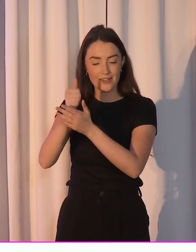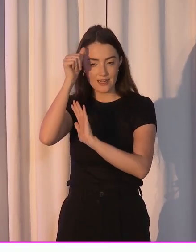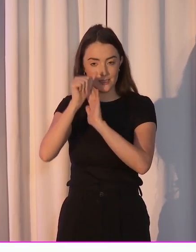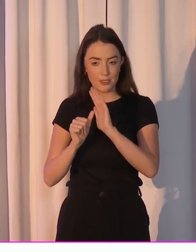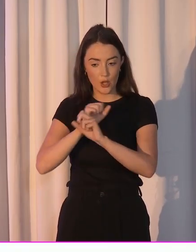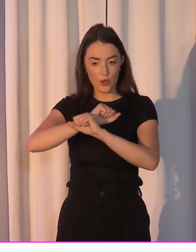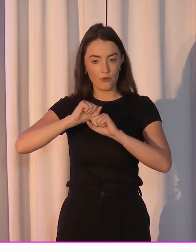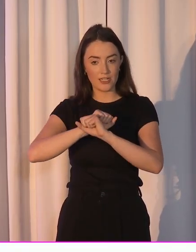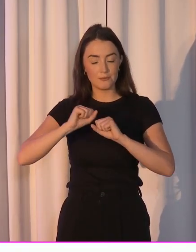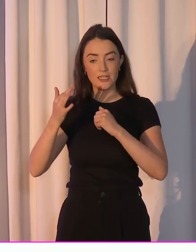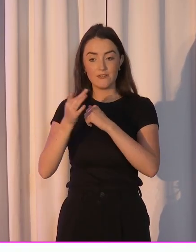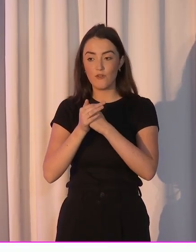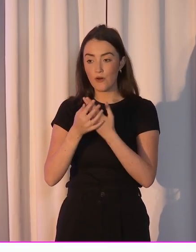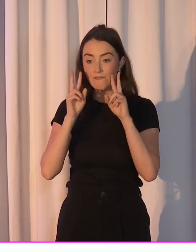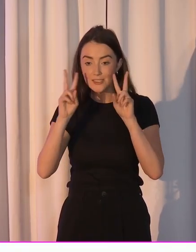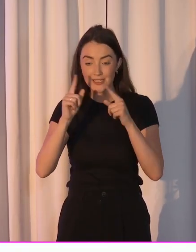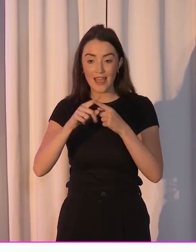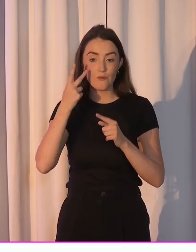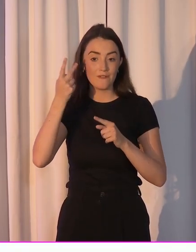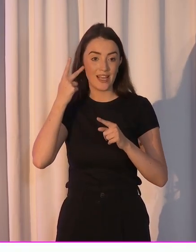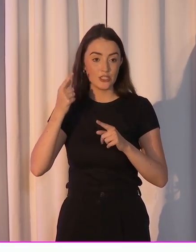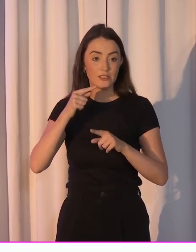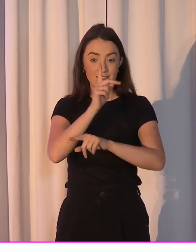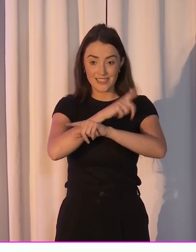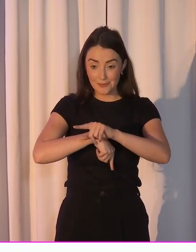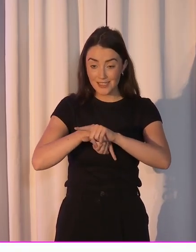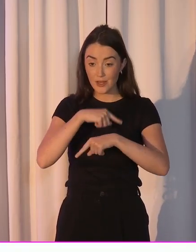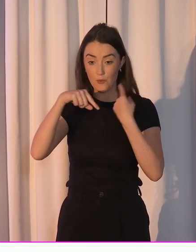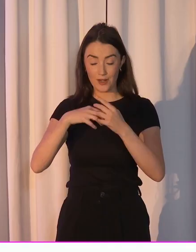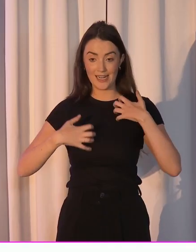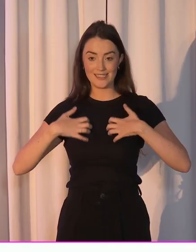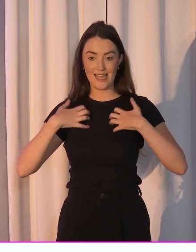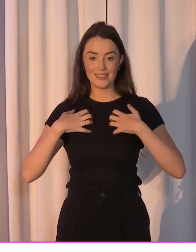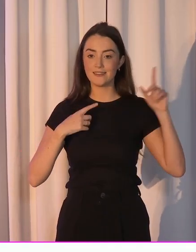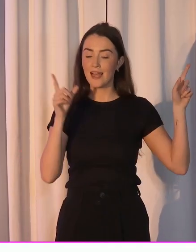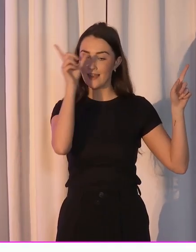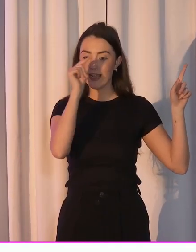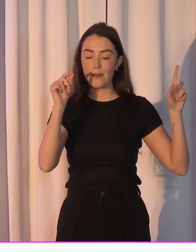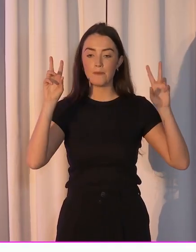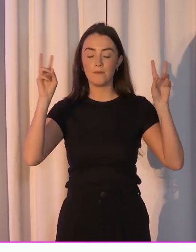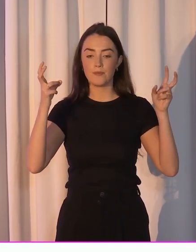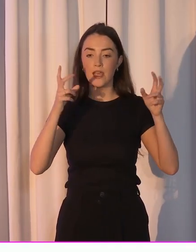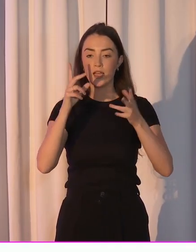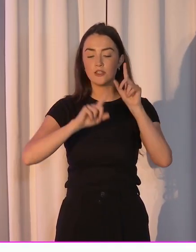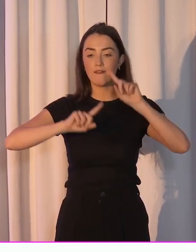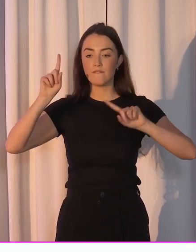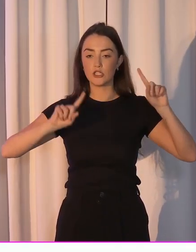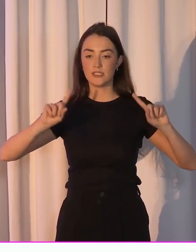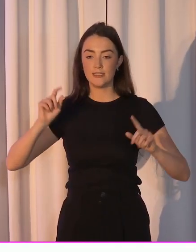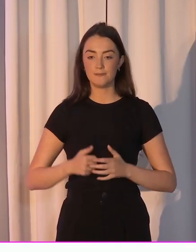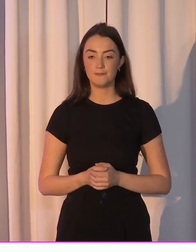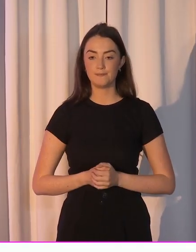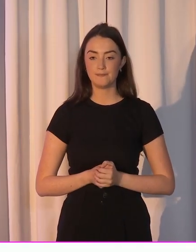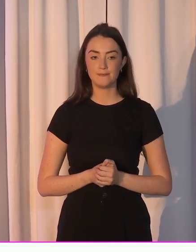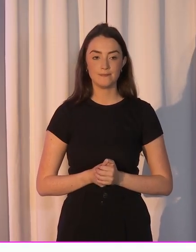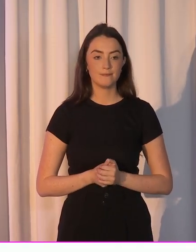space for visibility and reflection, and we're really excited to share it with you today. And it is titled Diversity Higher. Thank you. Roll